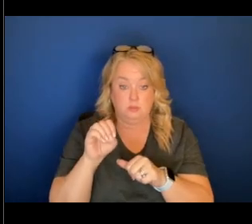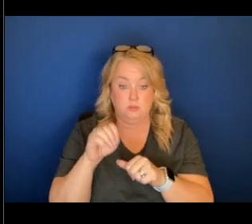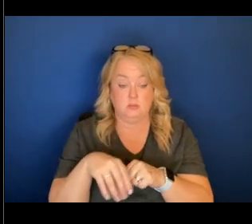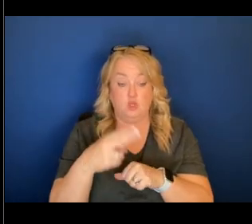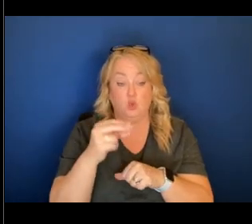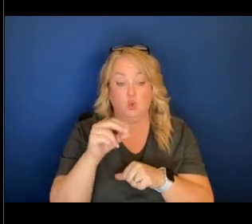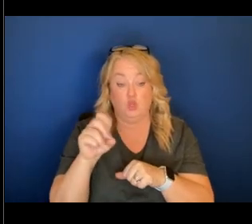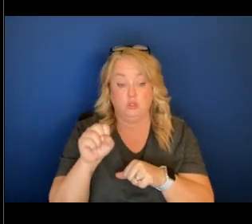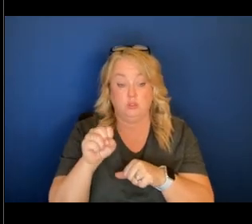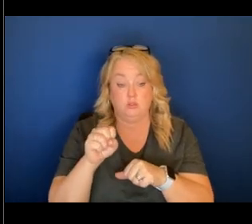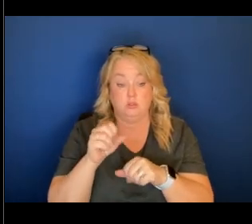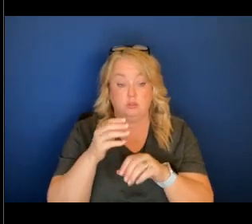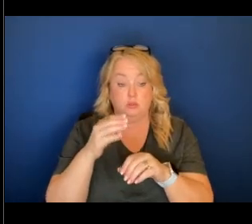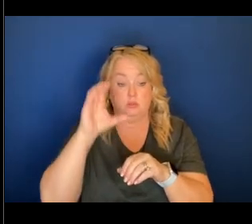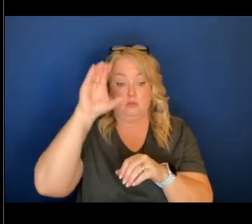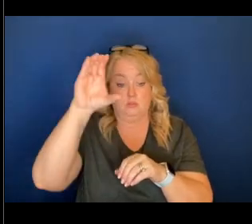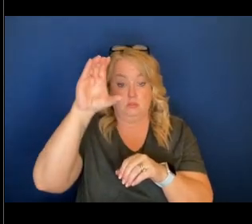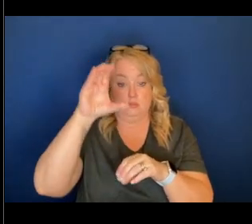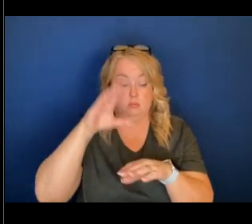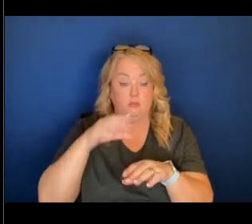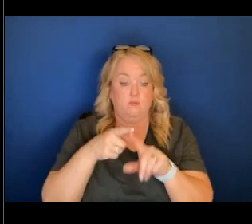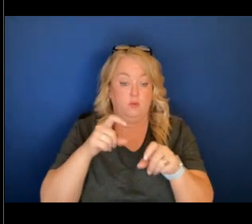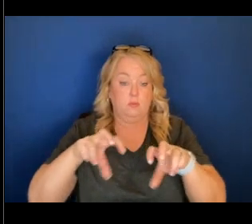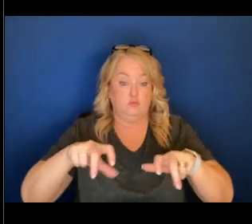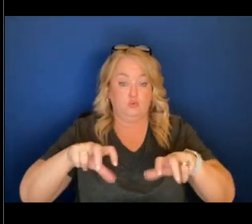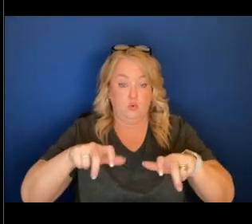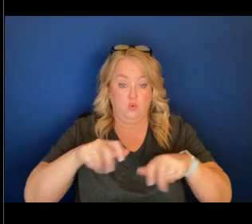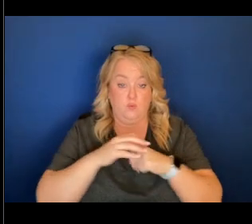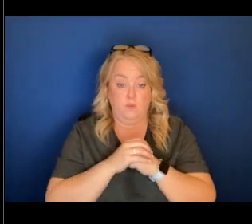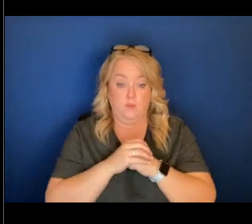hoods over ranges,